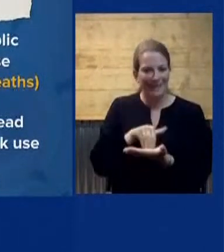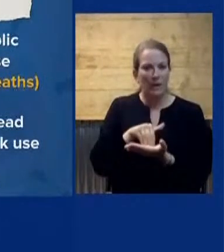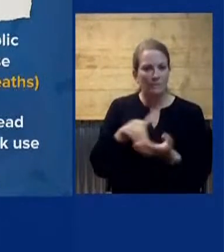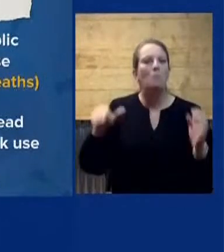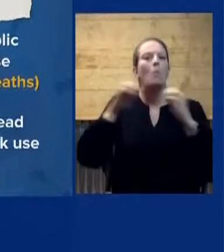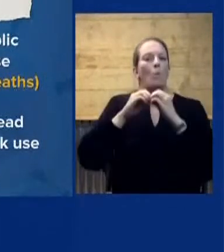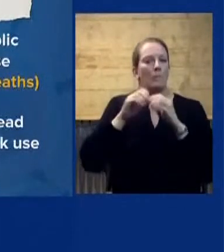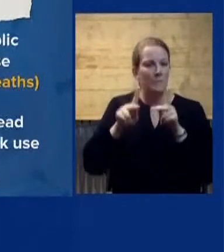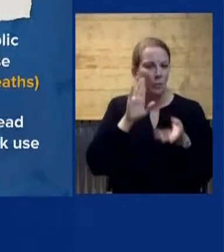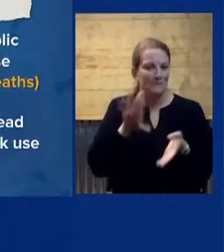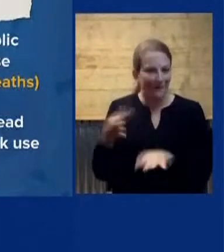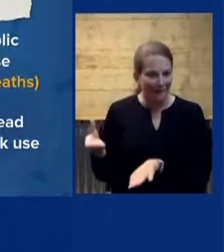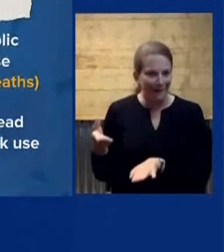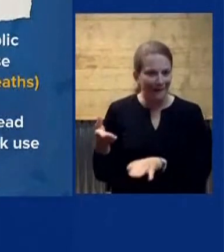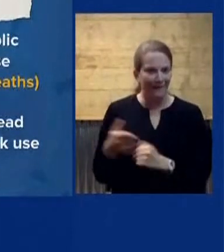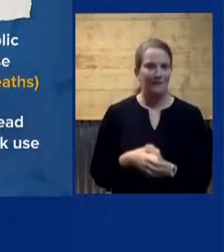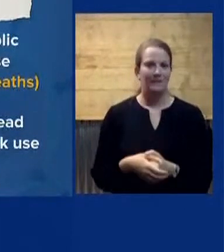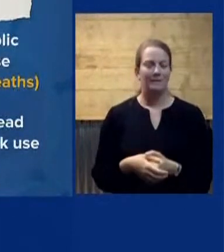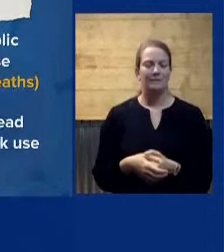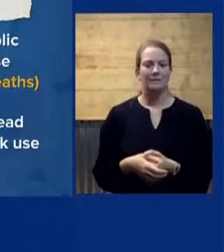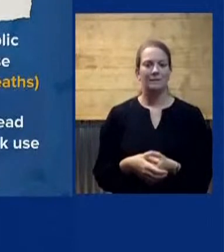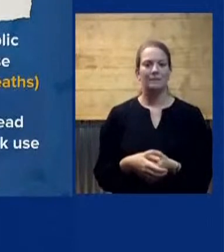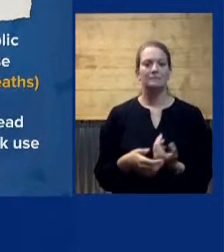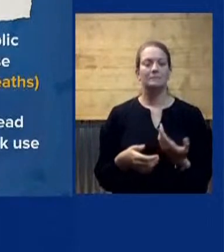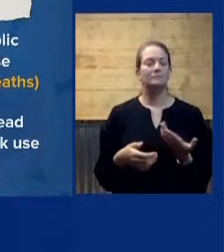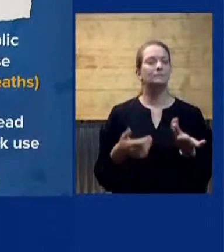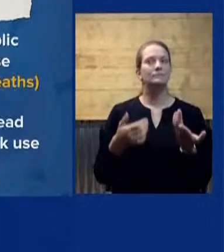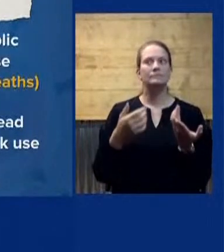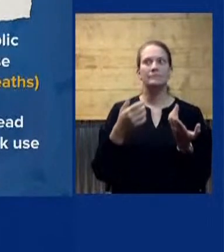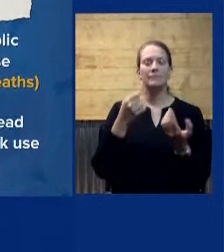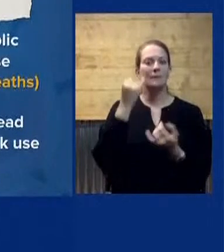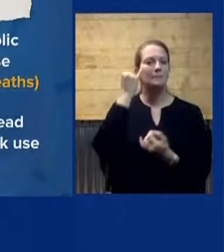If a mask order is not in place,